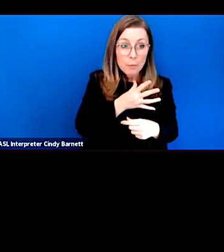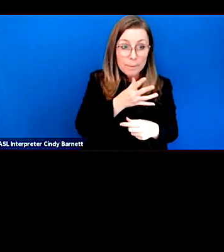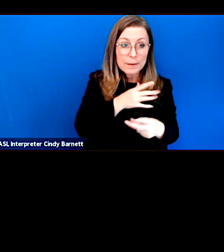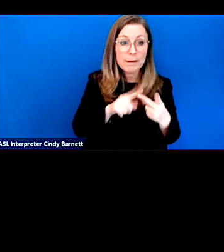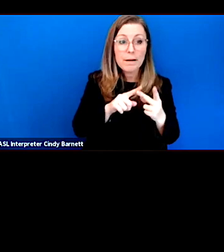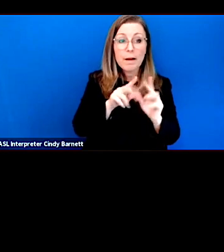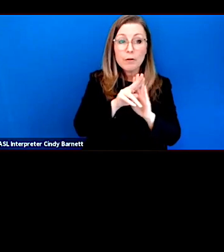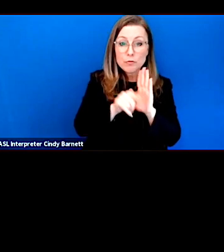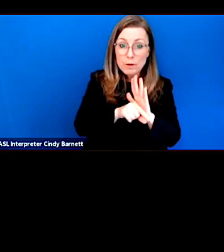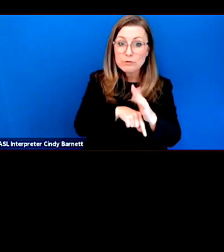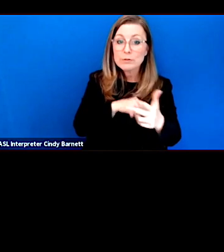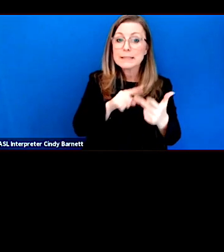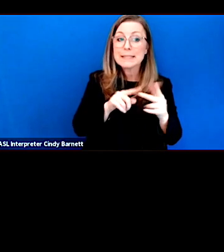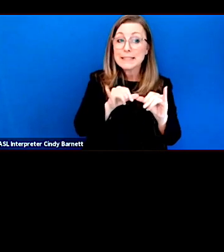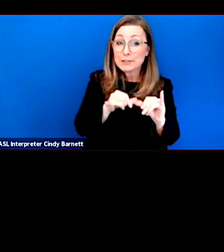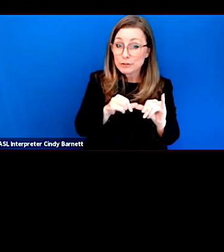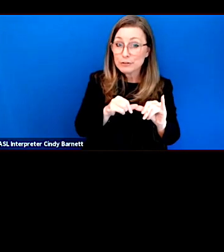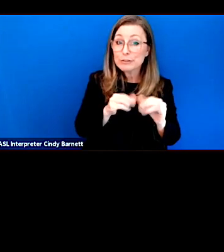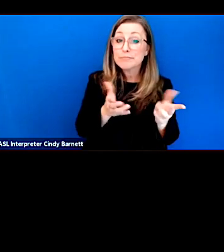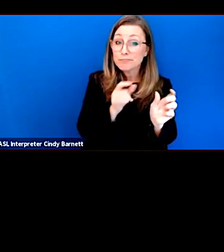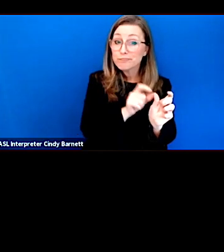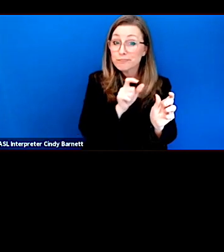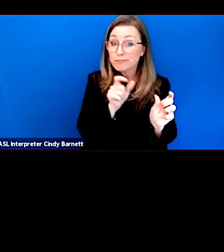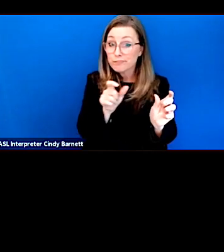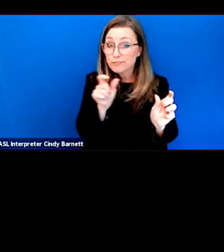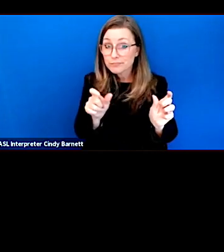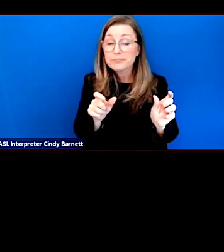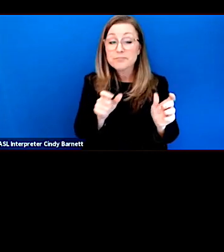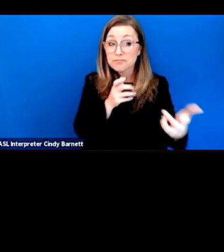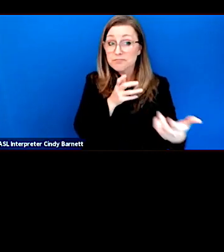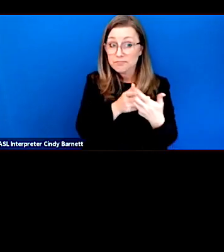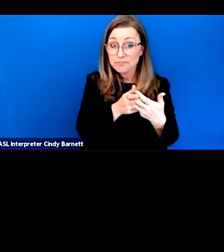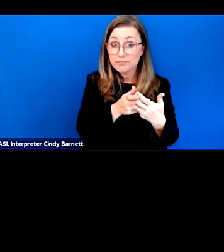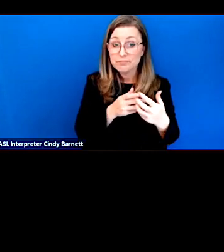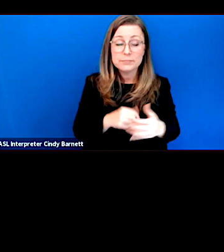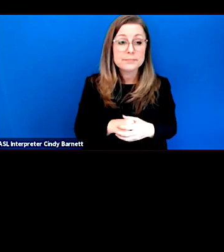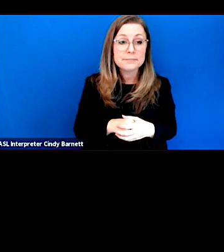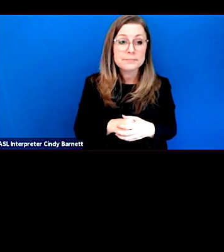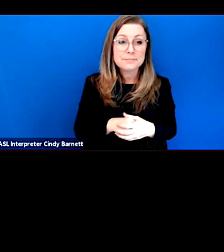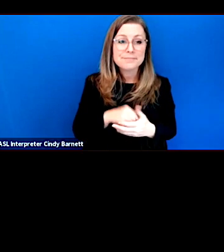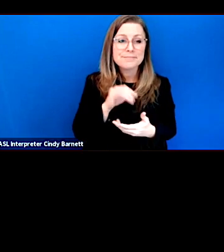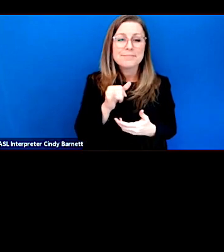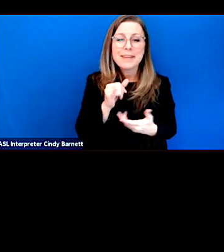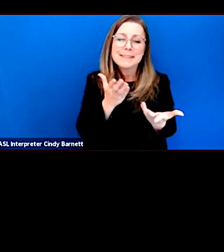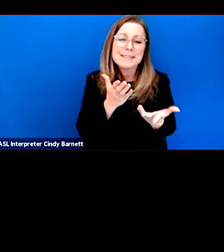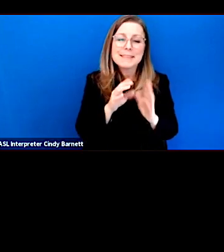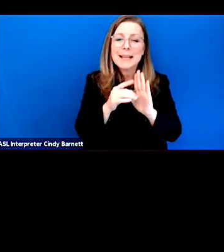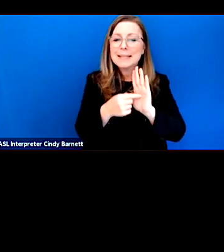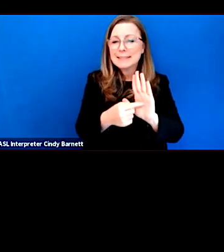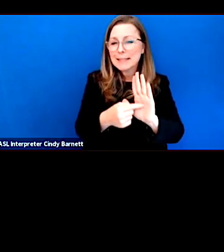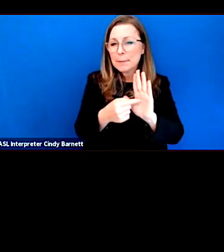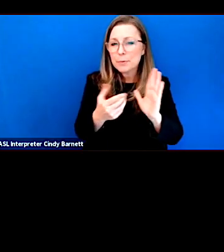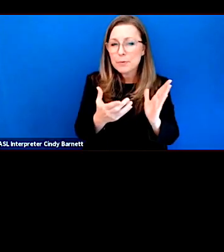And so those are some examples, and we could keep going on into the other results, but this is just to help you kind of get